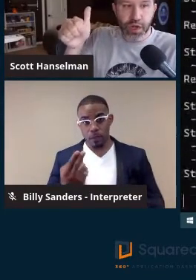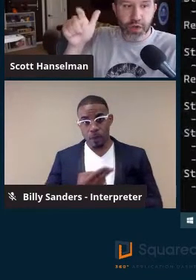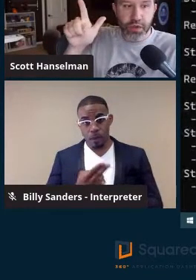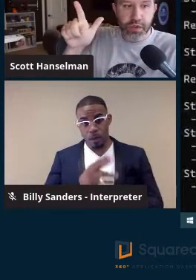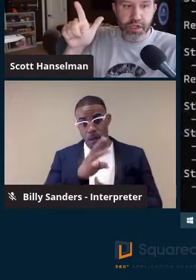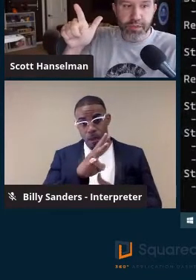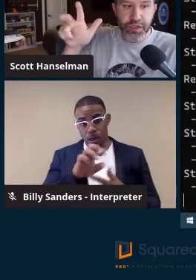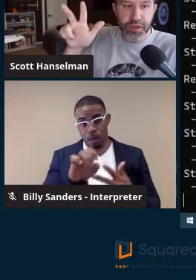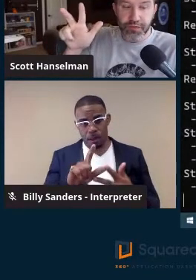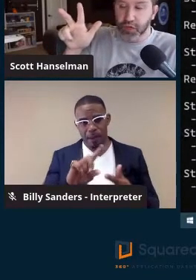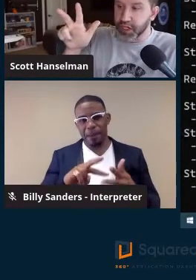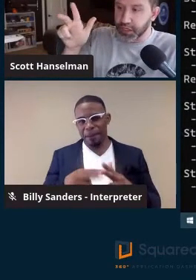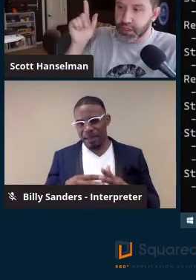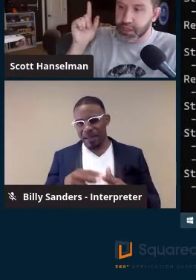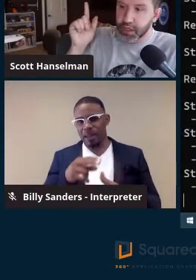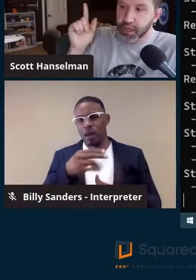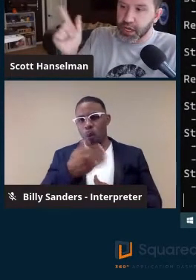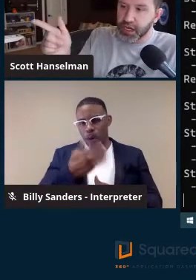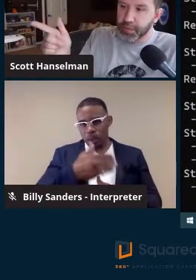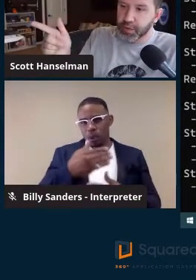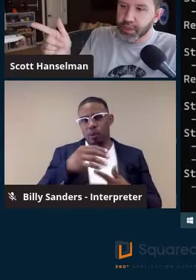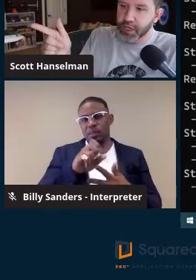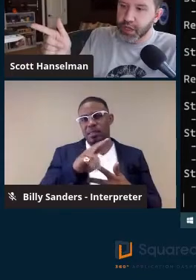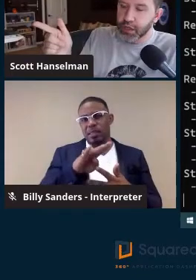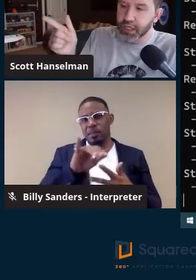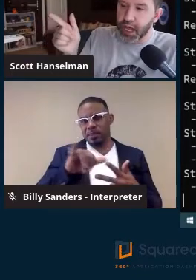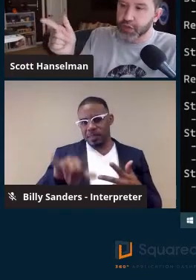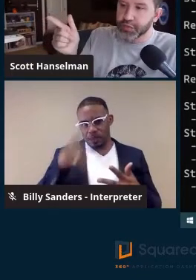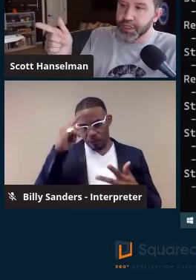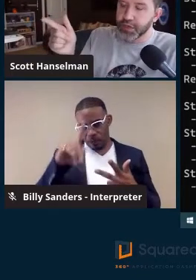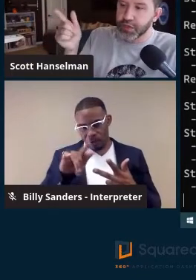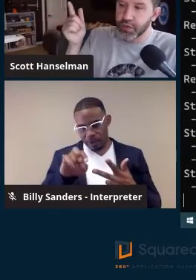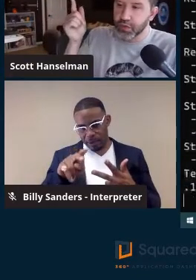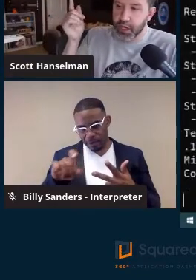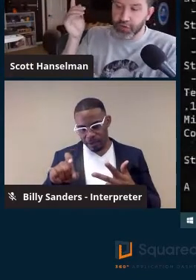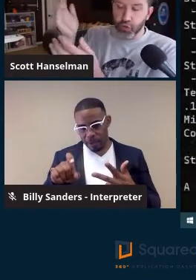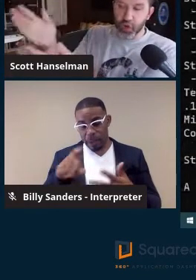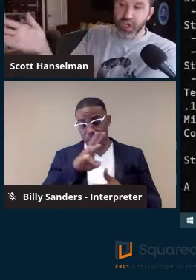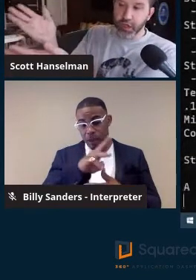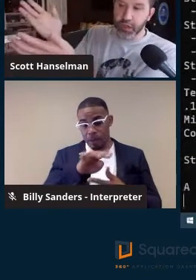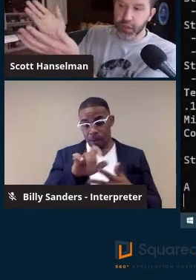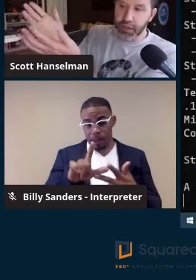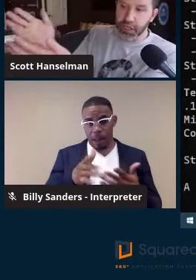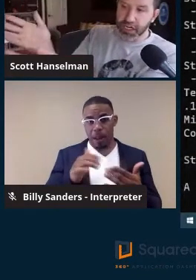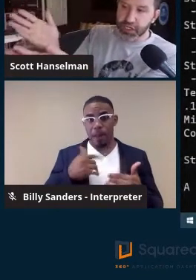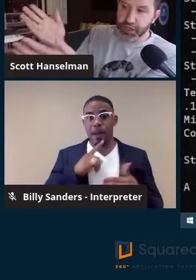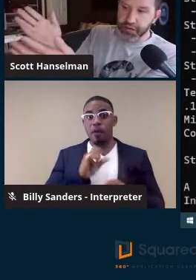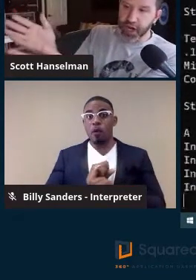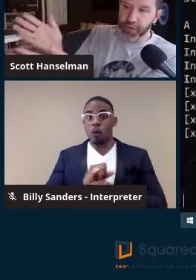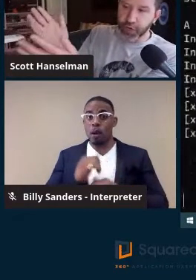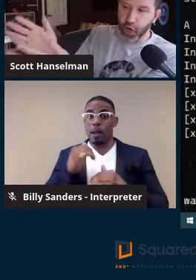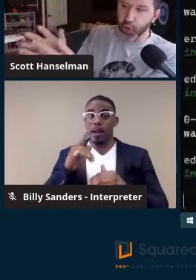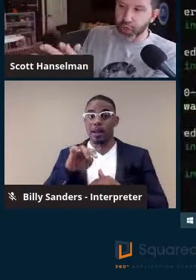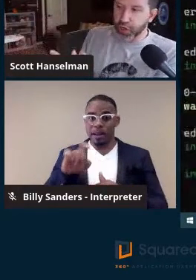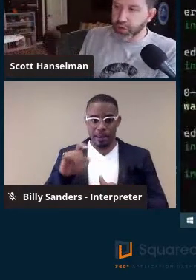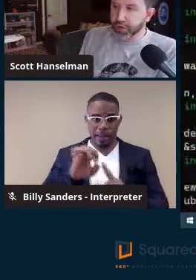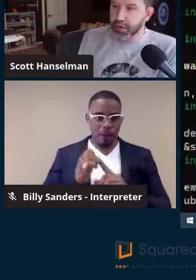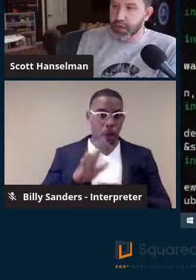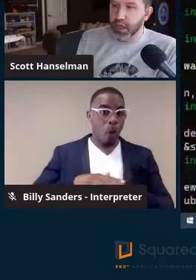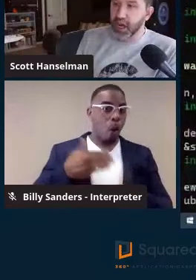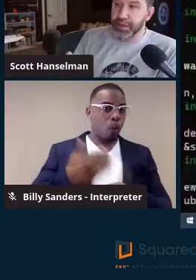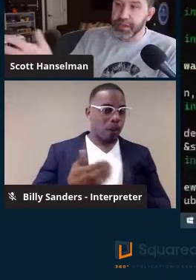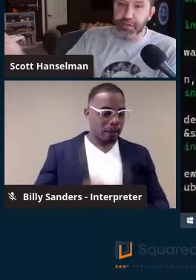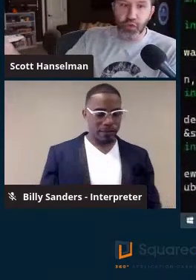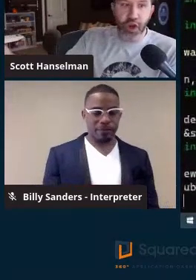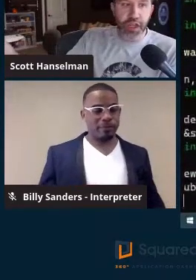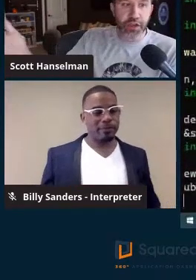the Windows subsystem for Linux, and WSL allows me to have a real Linux environment on Windows.